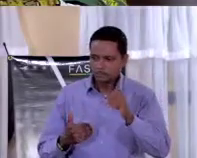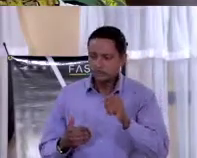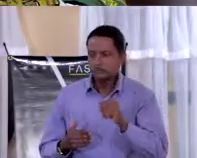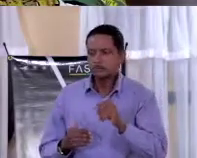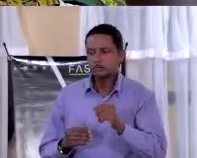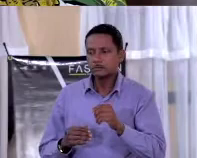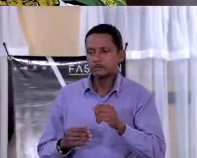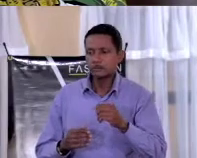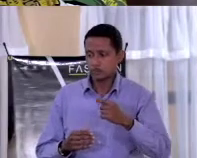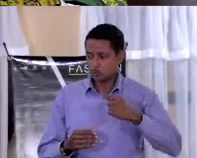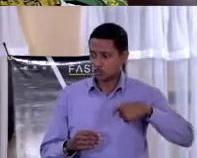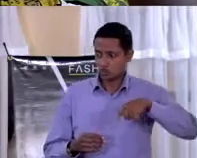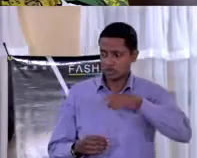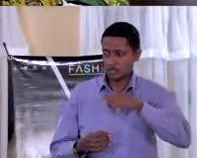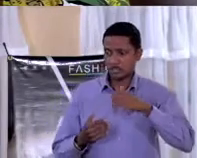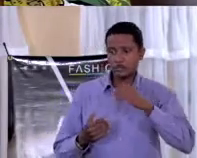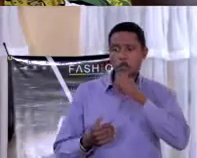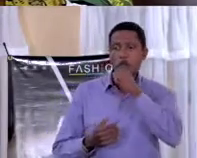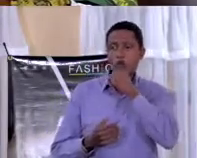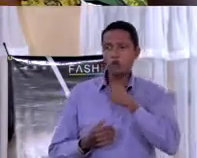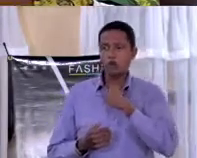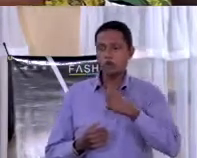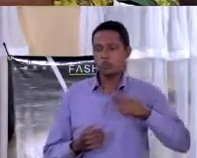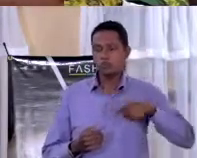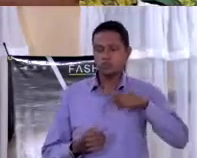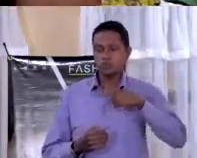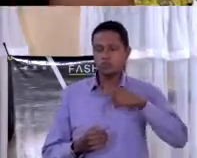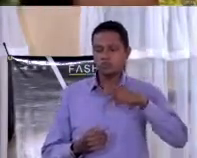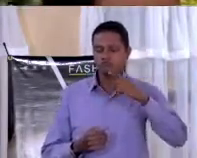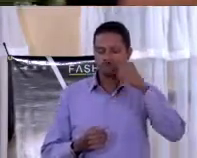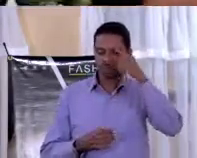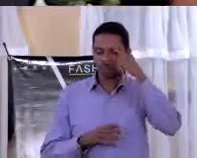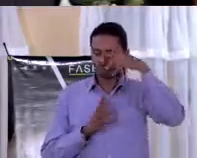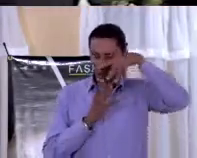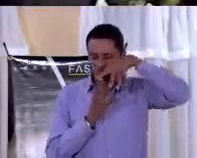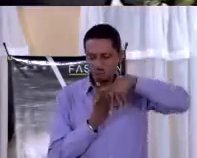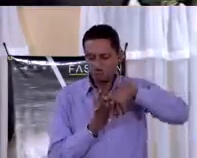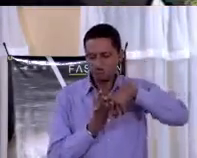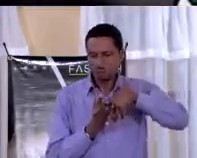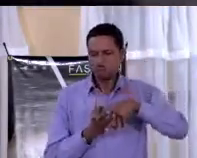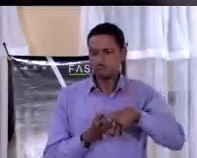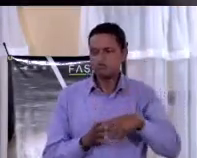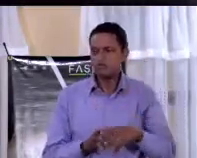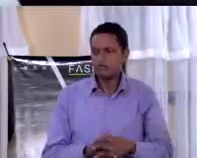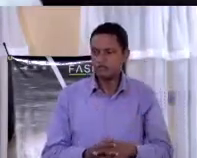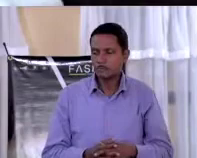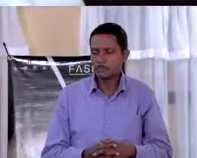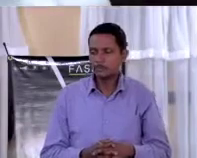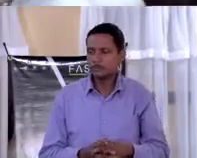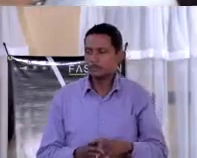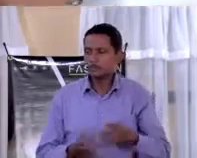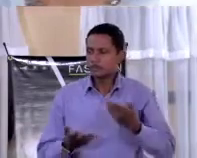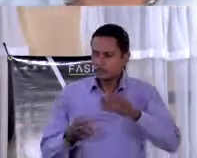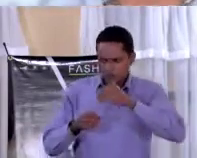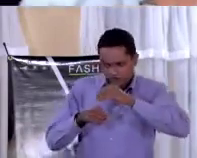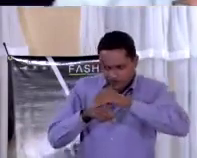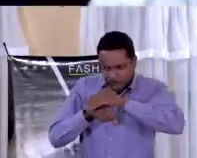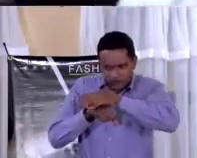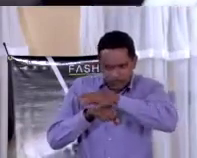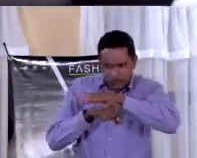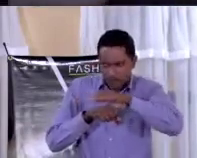stage. We're all here basically set in our ways. We all have decision-making powers and so. So in terms of